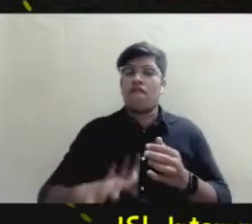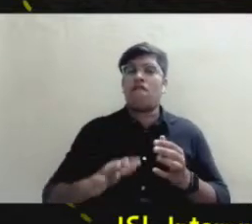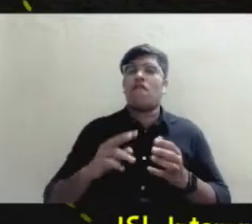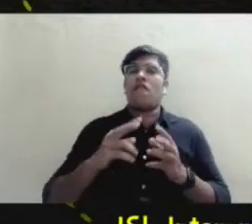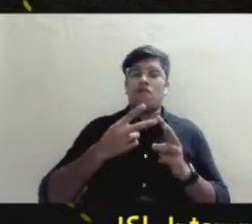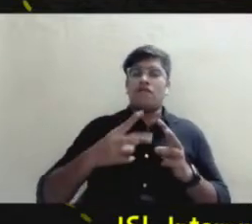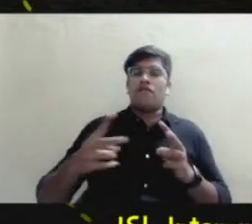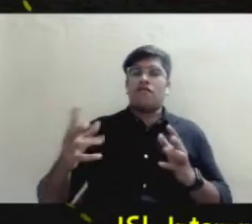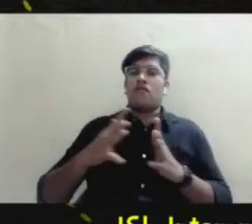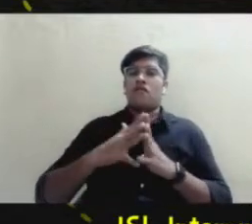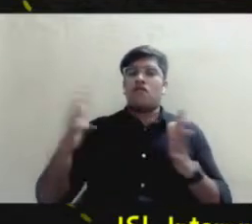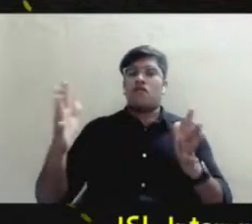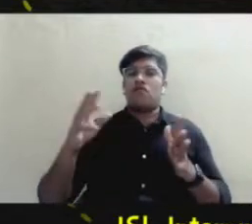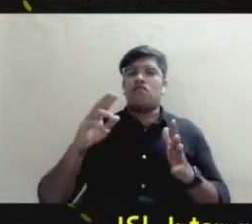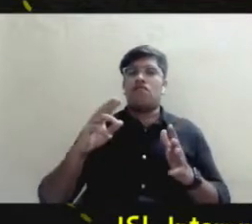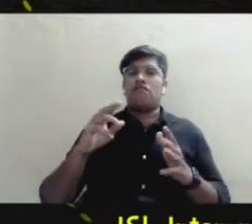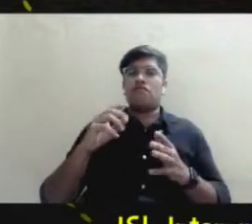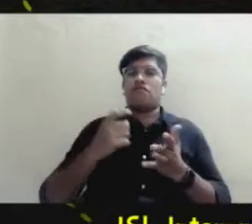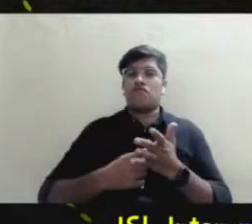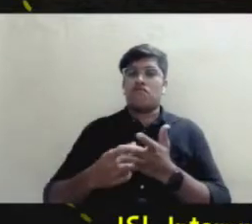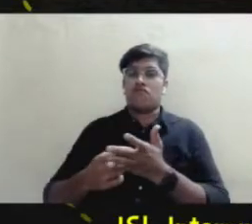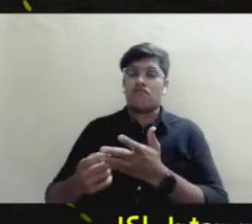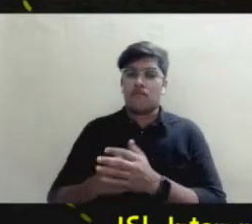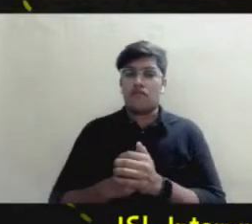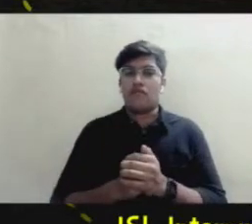consciously to create this